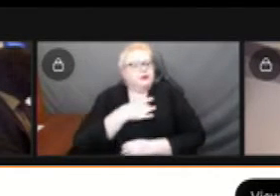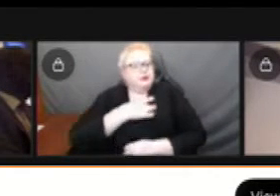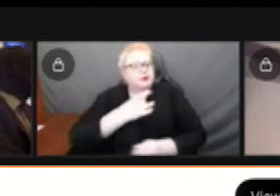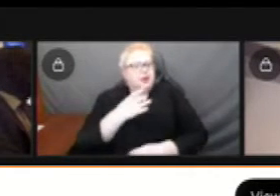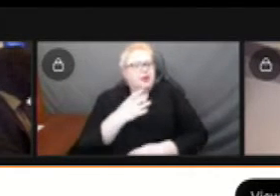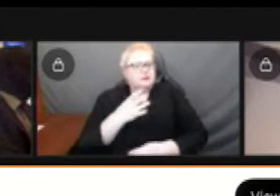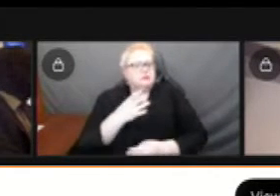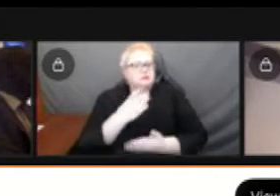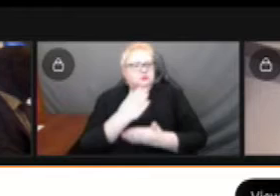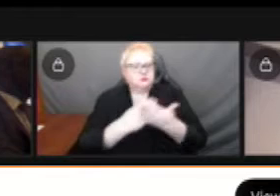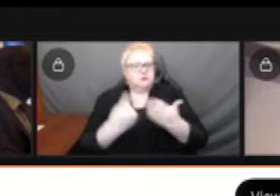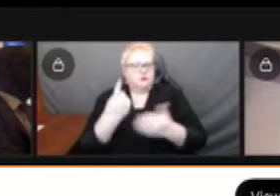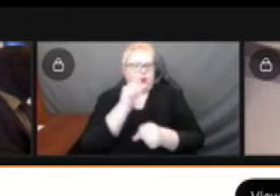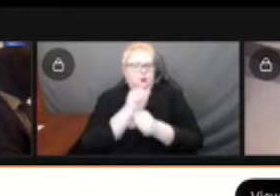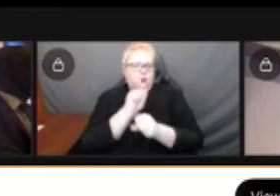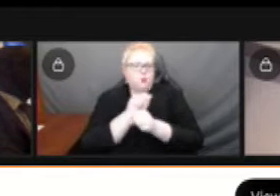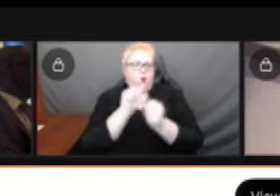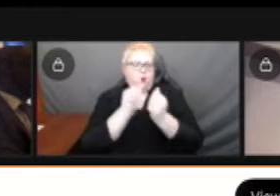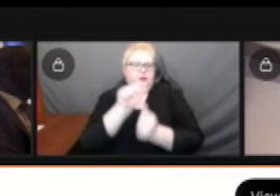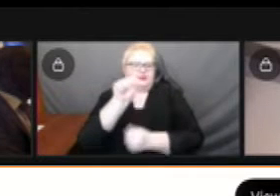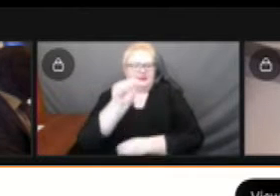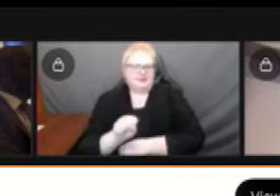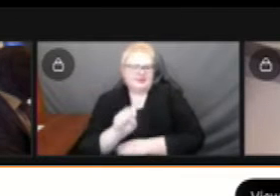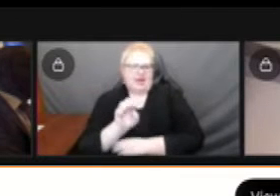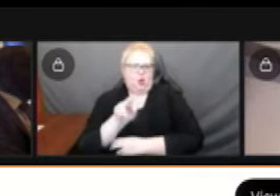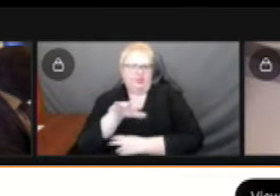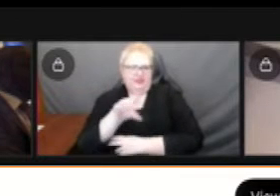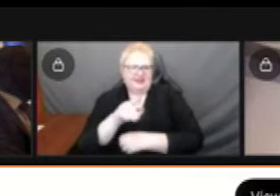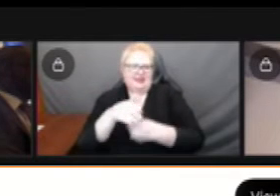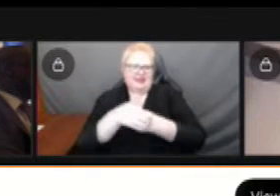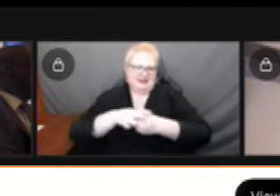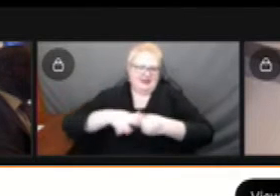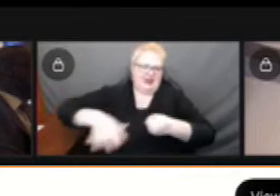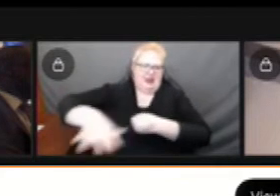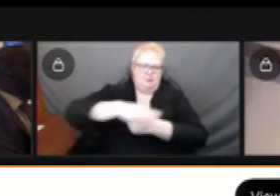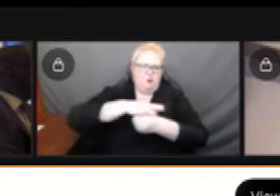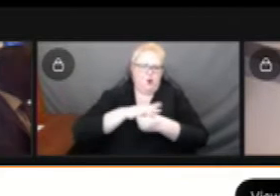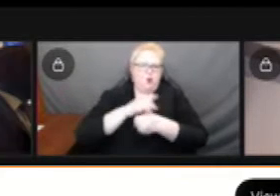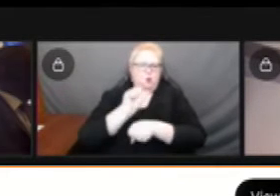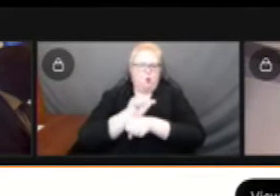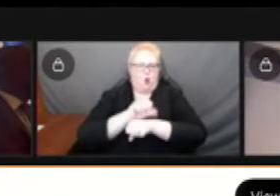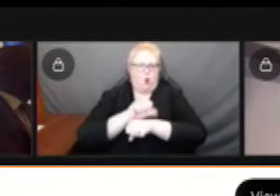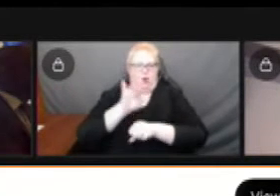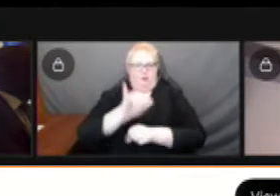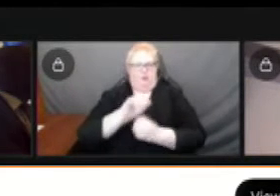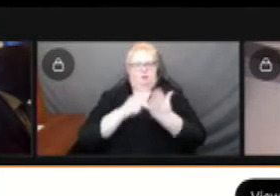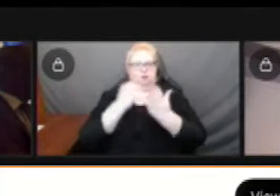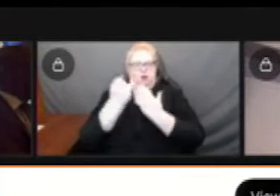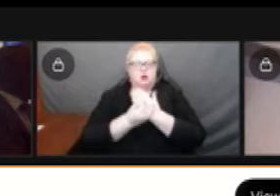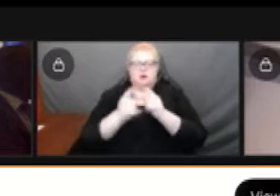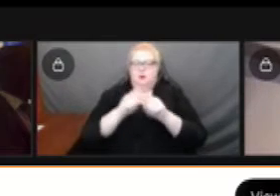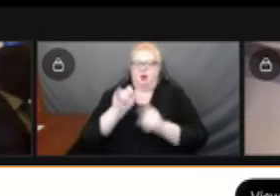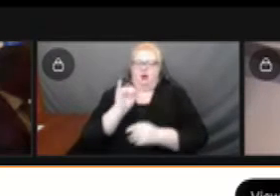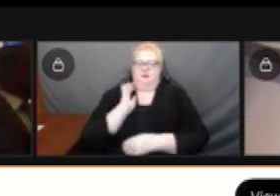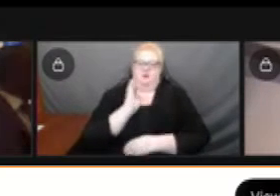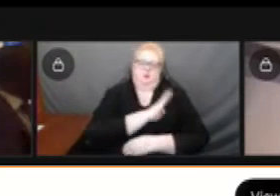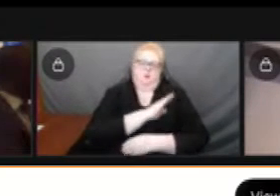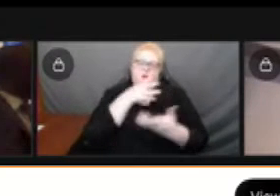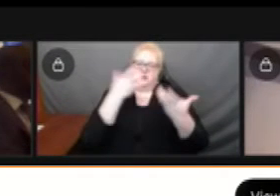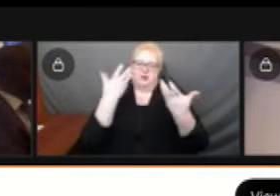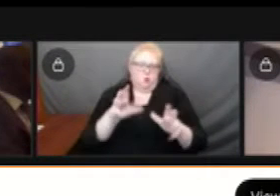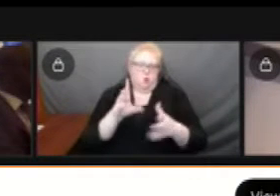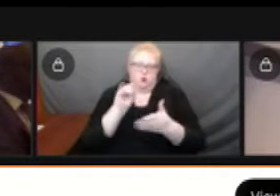with the South End neighborhood. I know they were working on this project. If the board doesn't want to do it, that's fine. I told Arnard that I